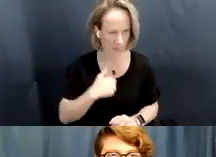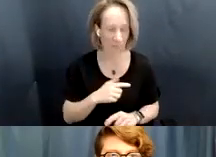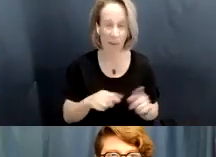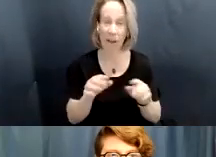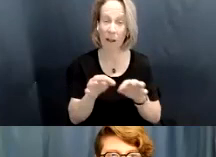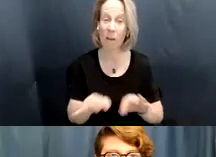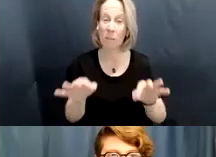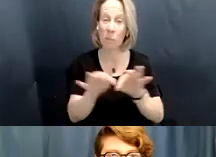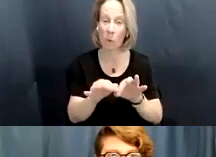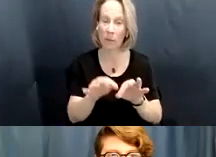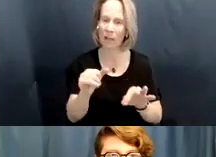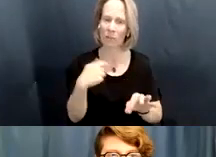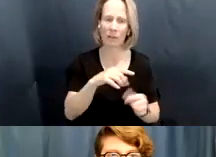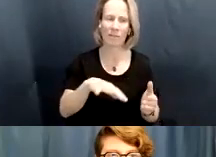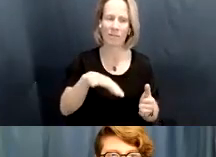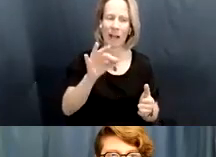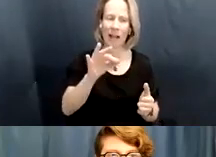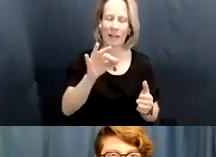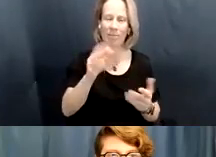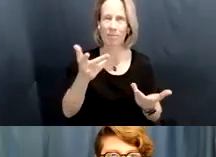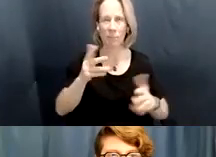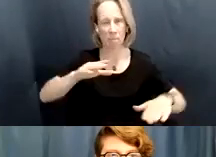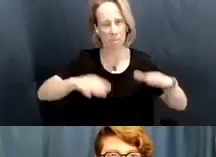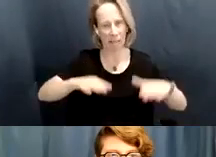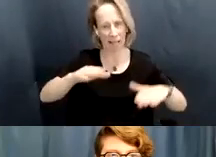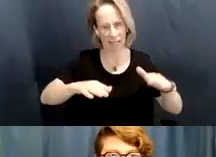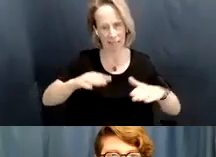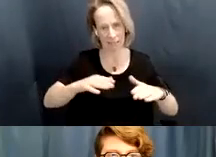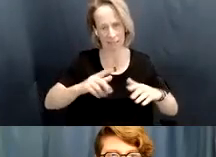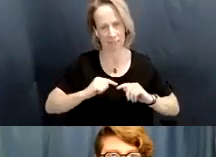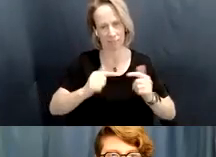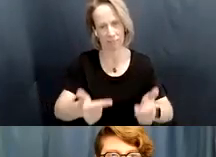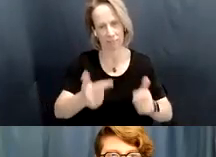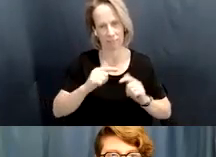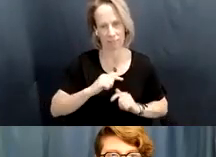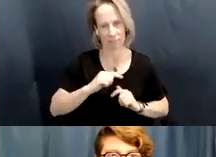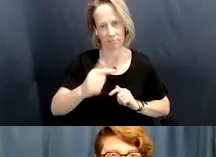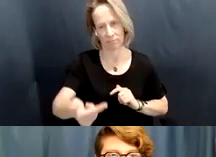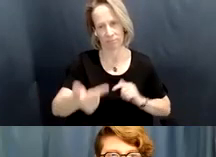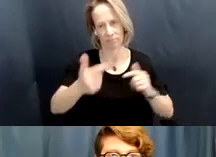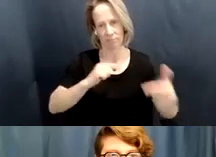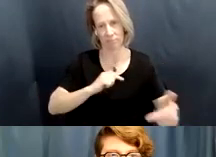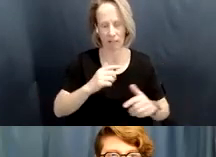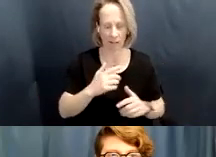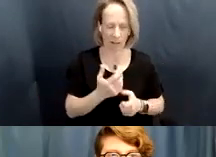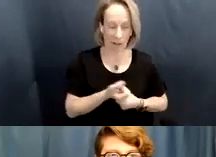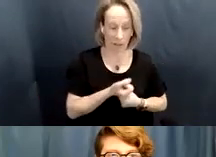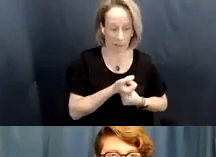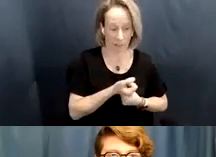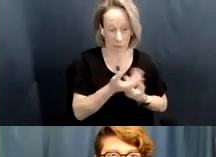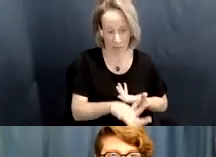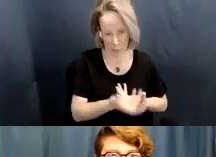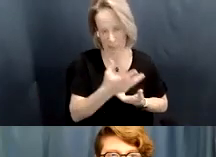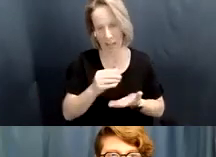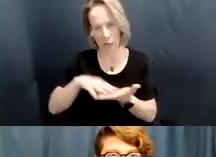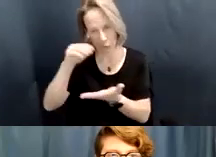balance between learning and sharing, because learning is a part of building resilience, but we're also not a school,